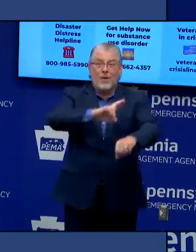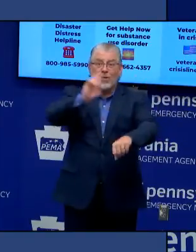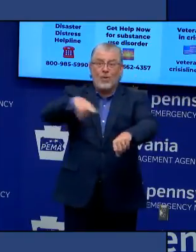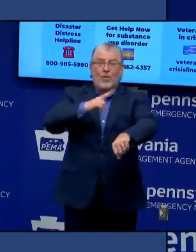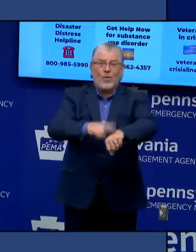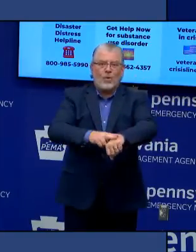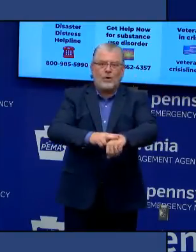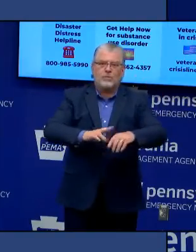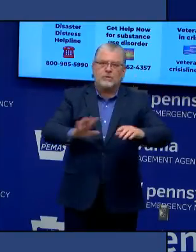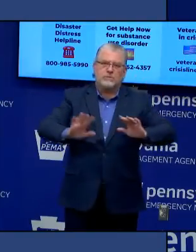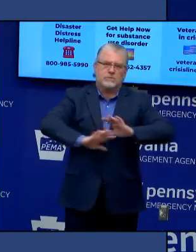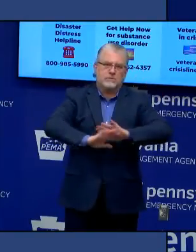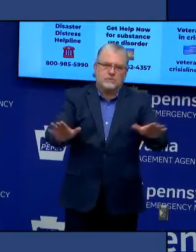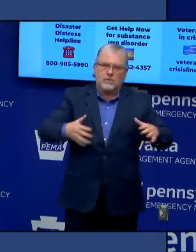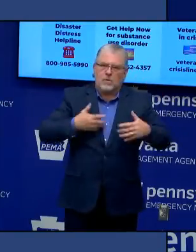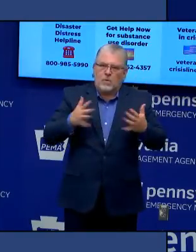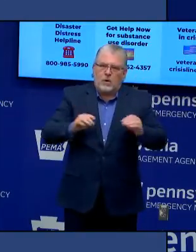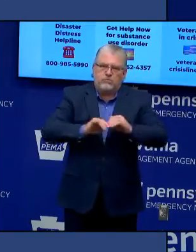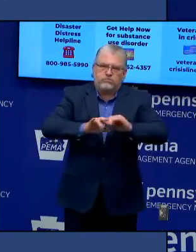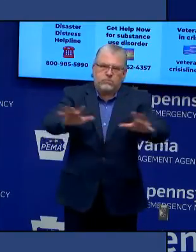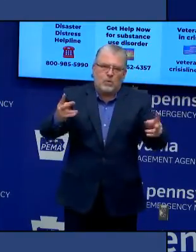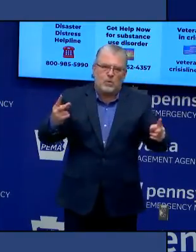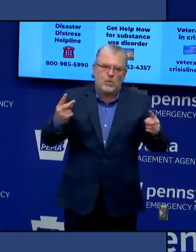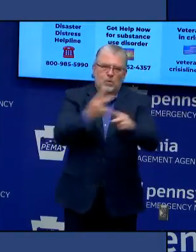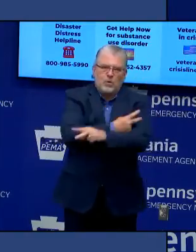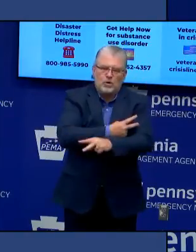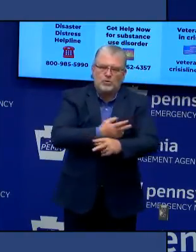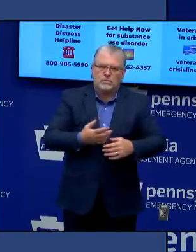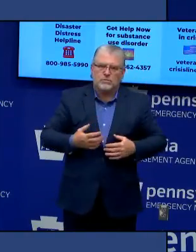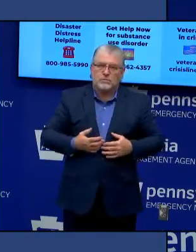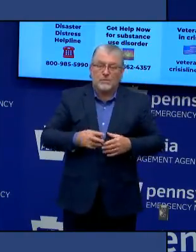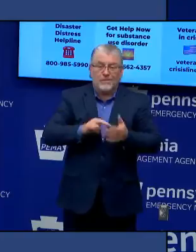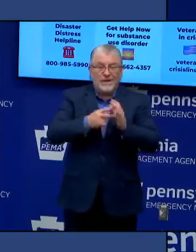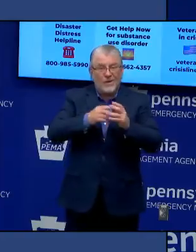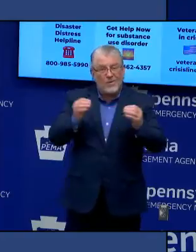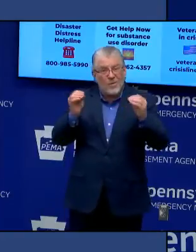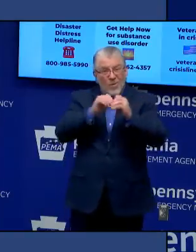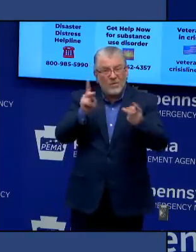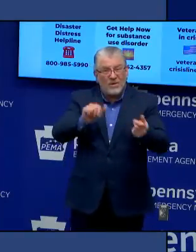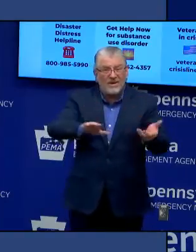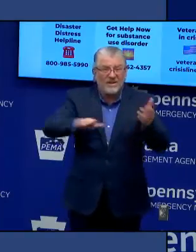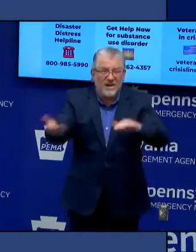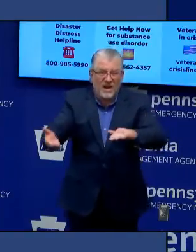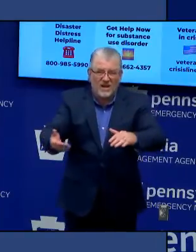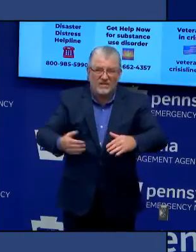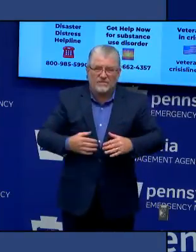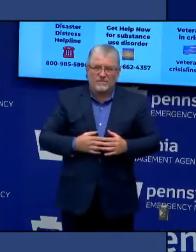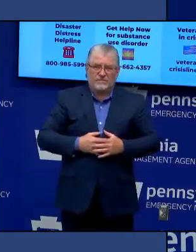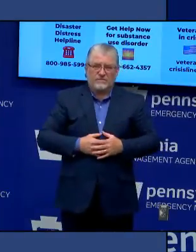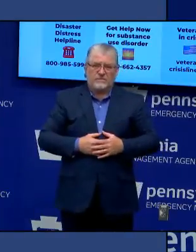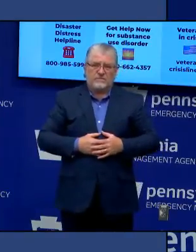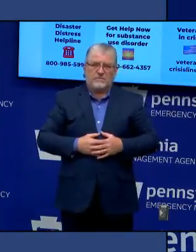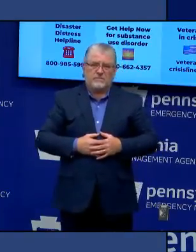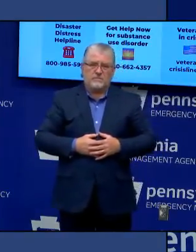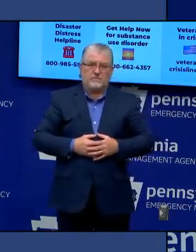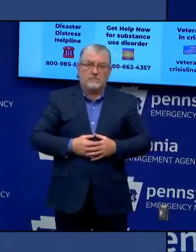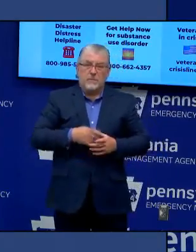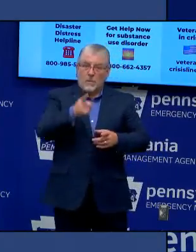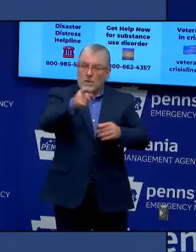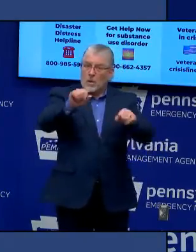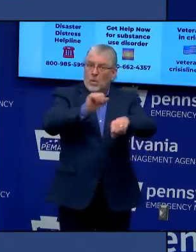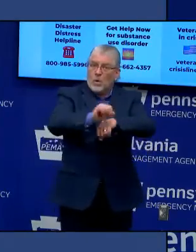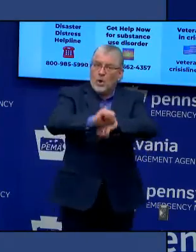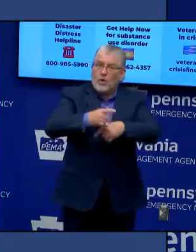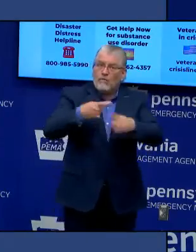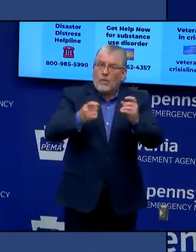tragically pass away. So if you can work from home, please continue to do so, even in regions and